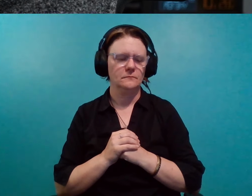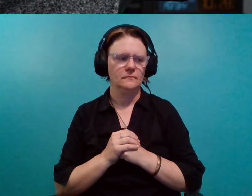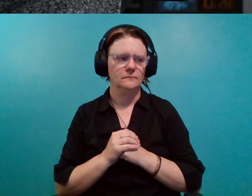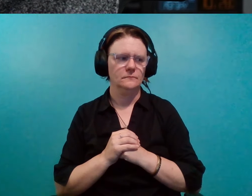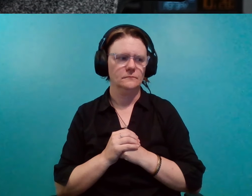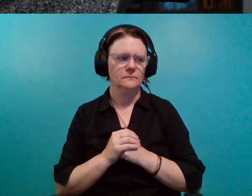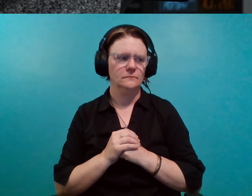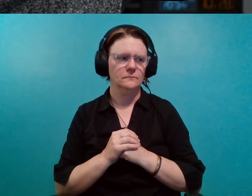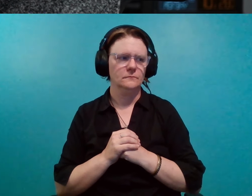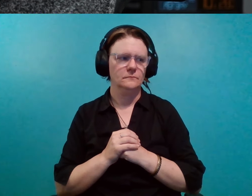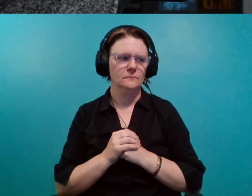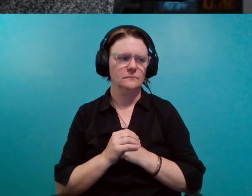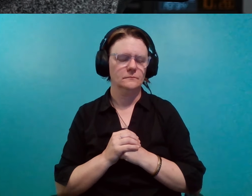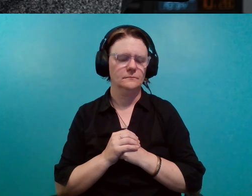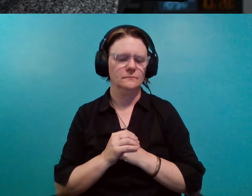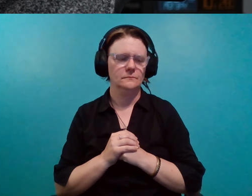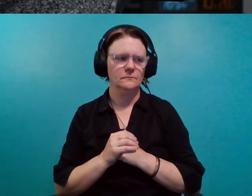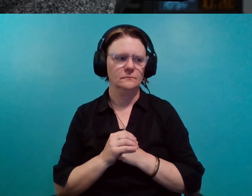in college